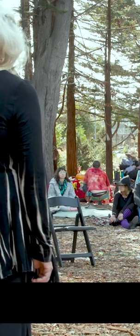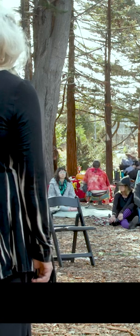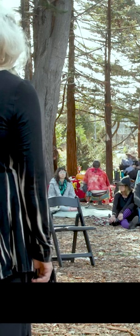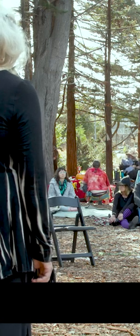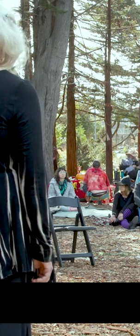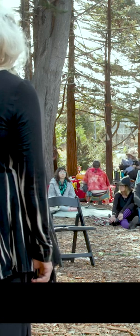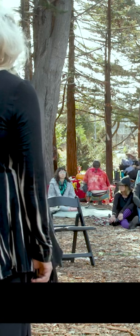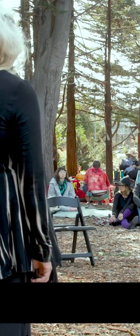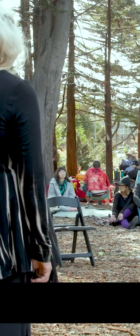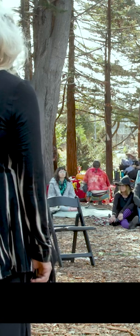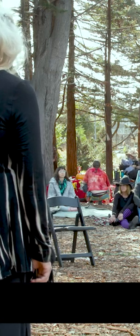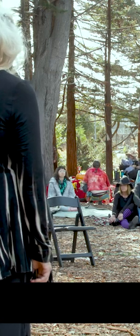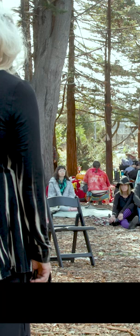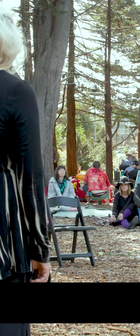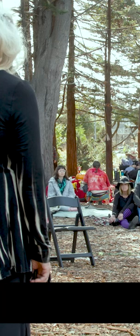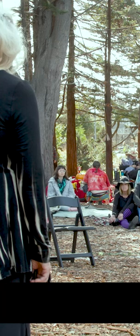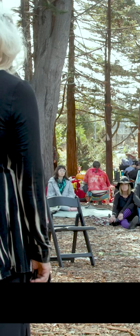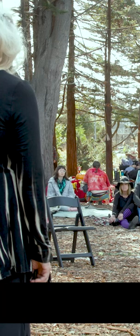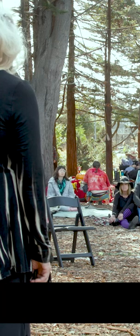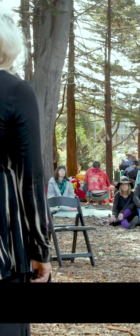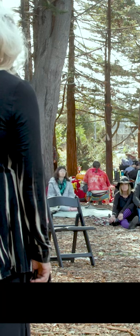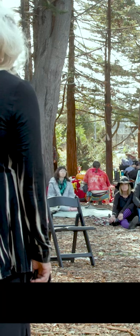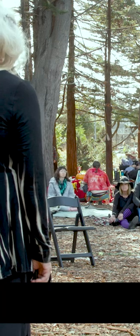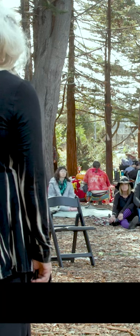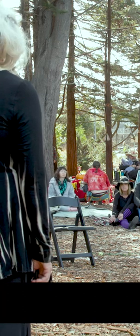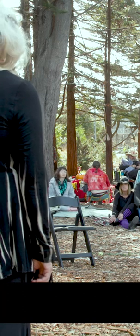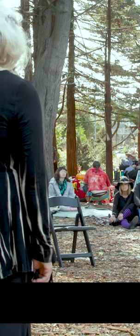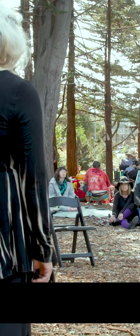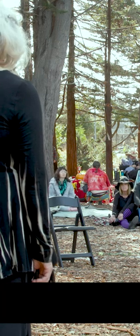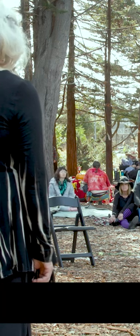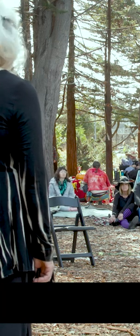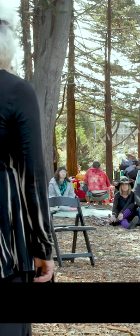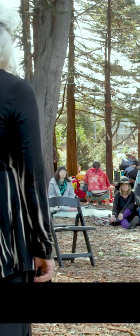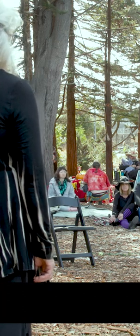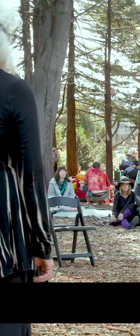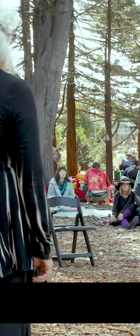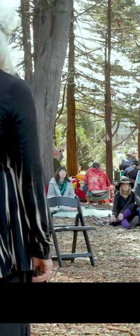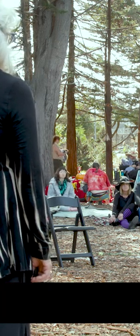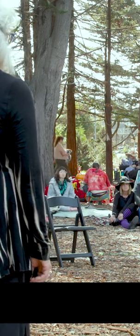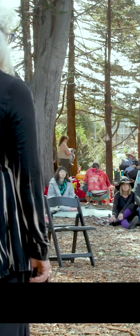Margaret Sofia, Maria Cristina Gonzalez,